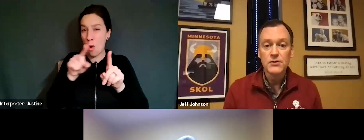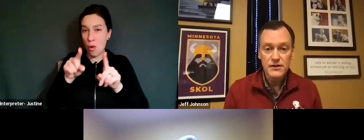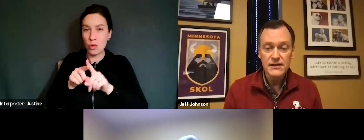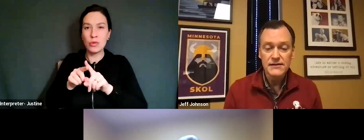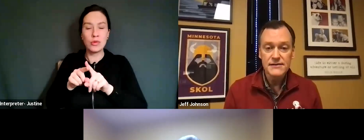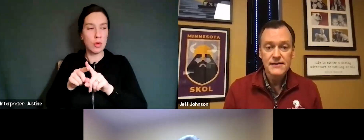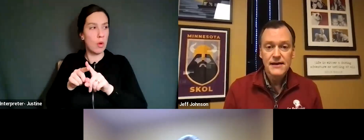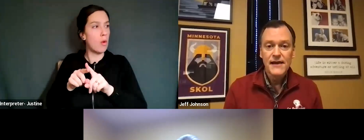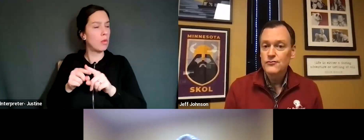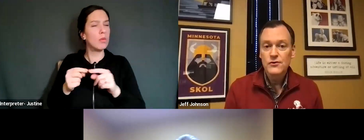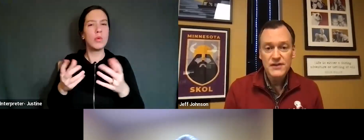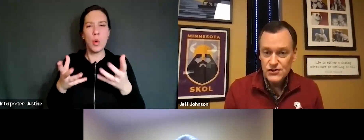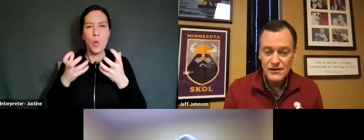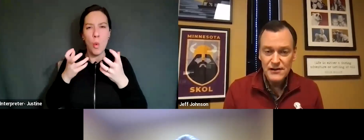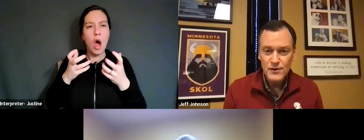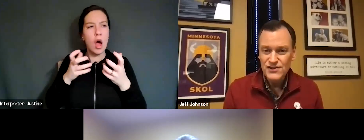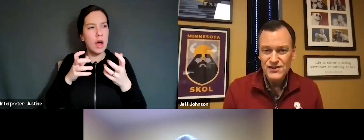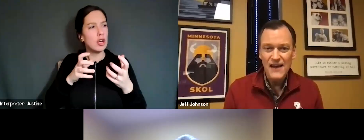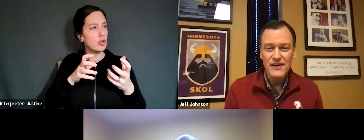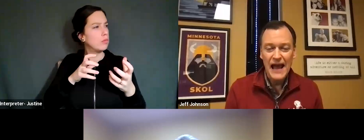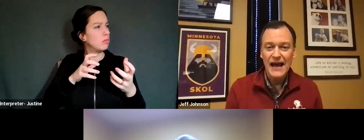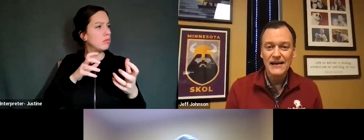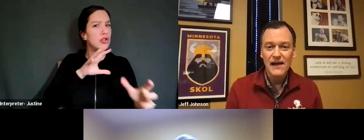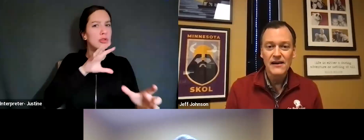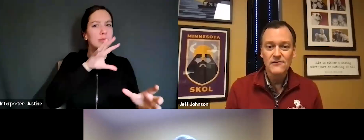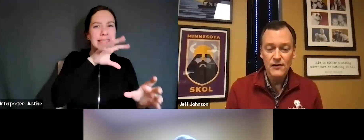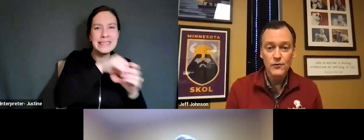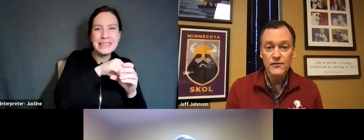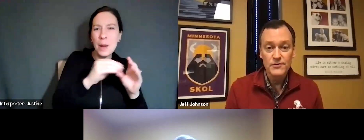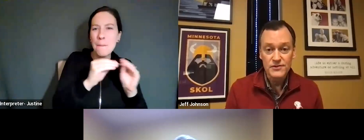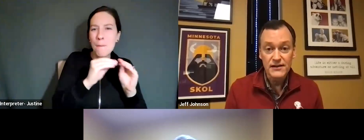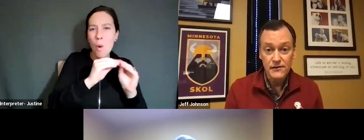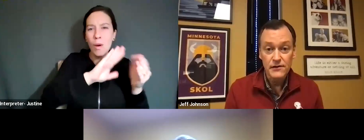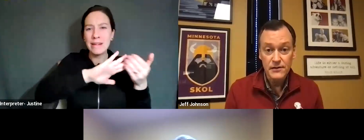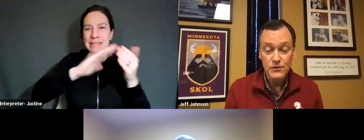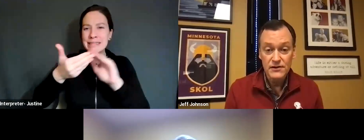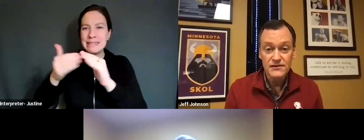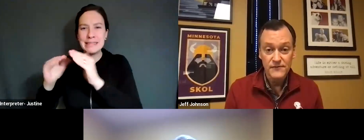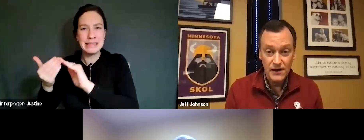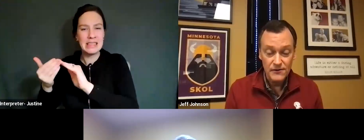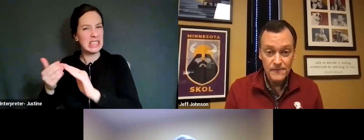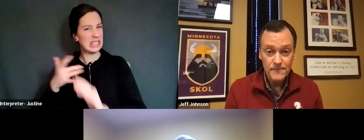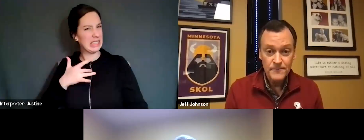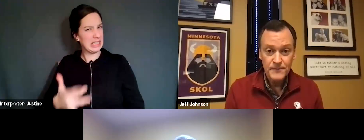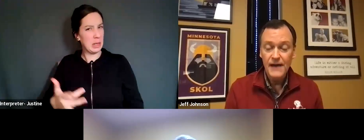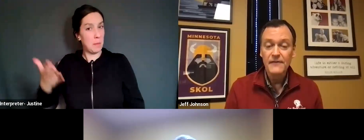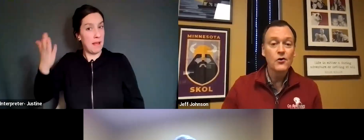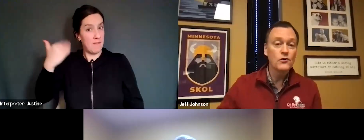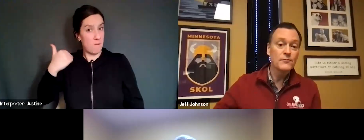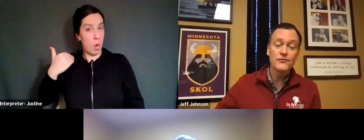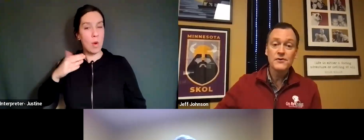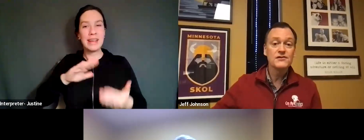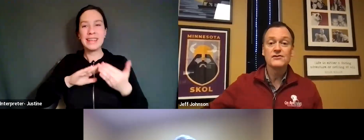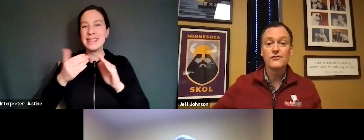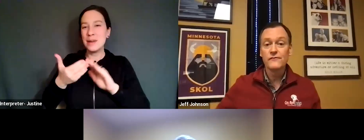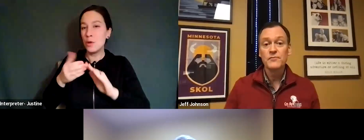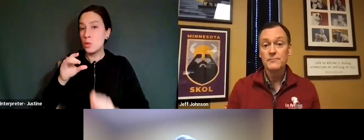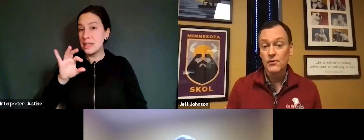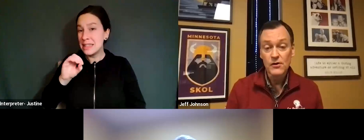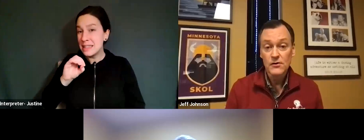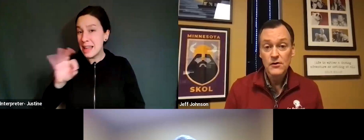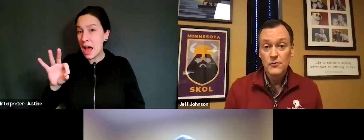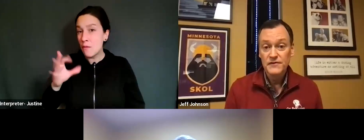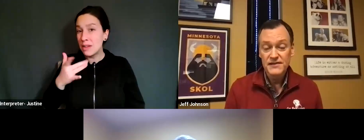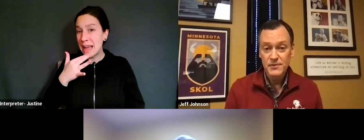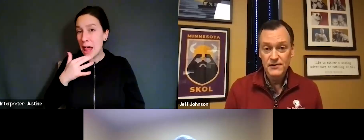into communities that traditionally we just haven't had a lot of luck with, particularly communities of color. And then goal number three is to serve more